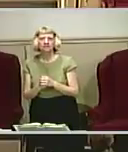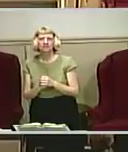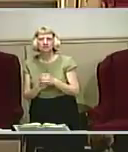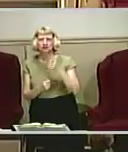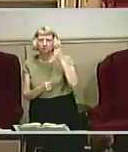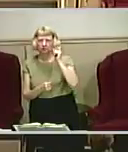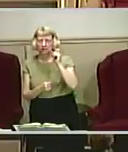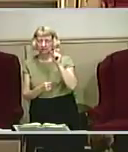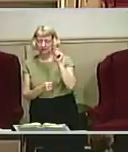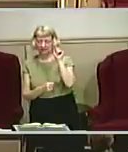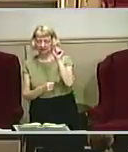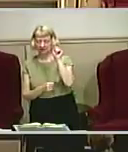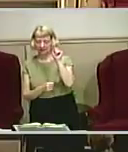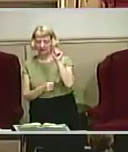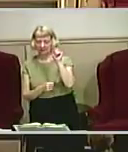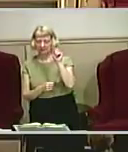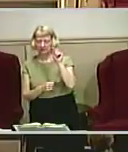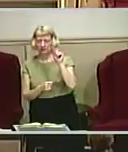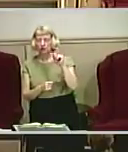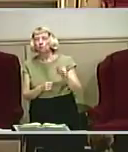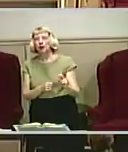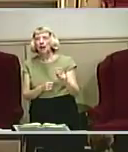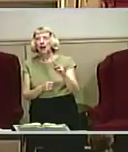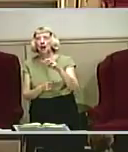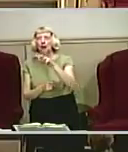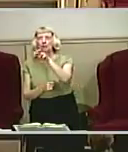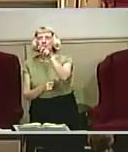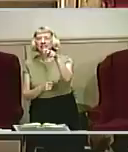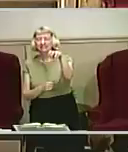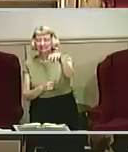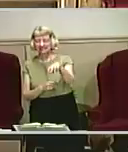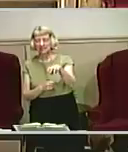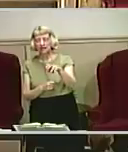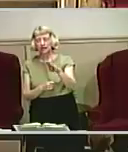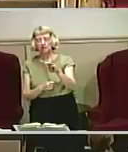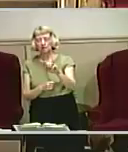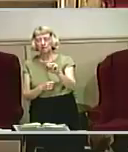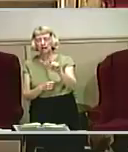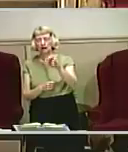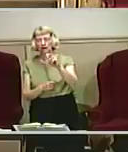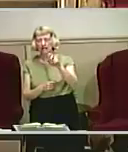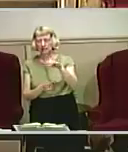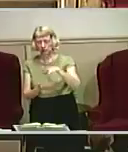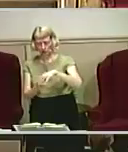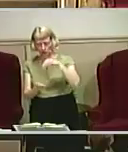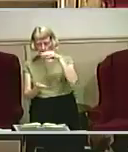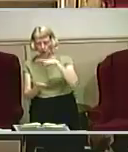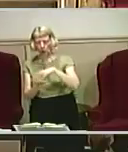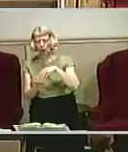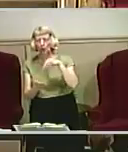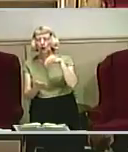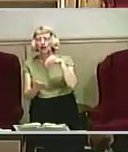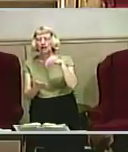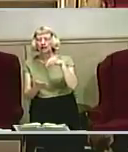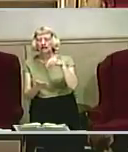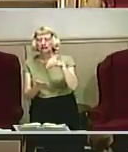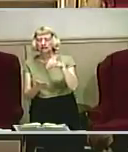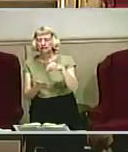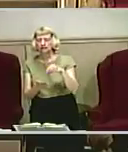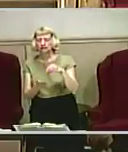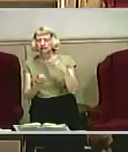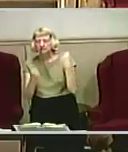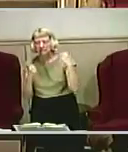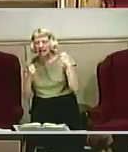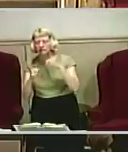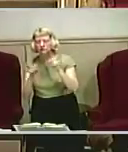Because Taylor went up to the balcony today and he's sitting there. He's learning the board and everything like that. He's studying that in